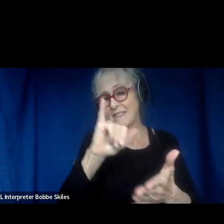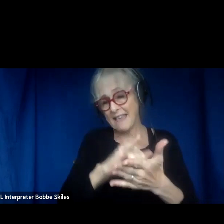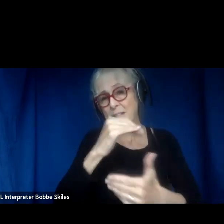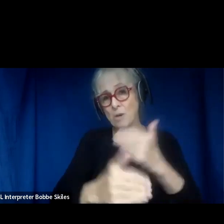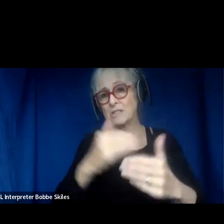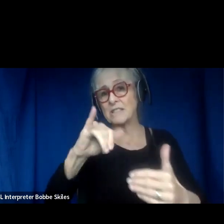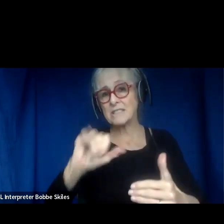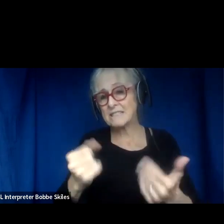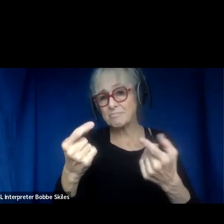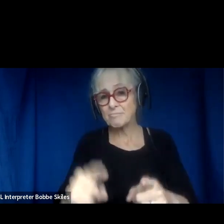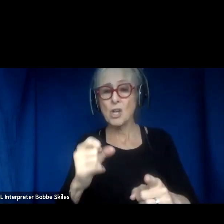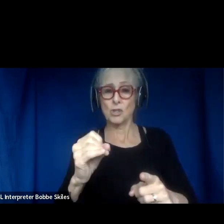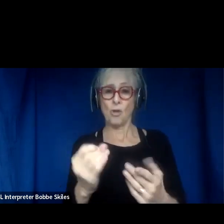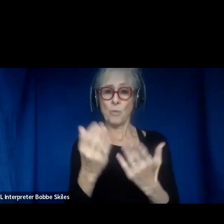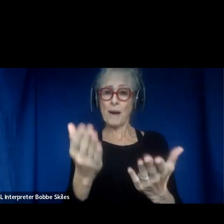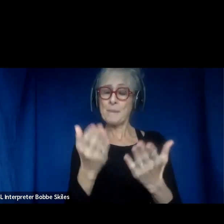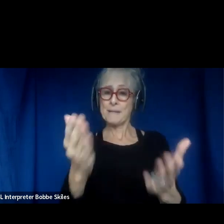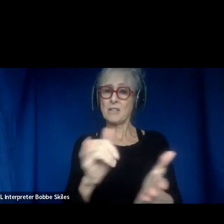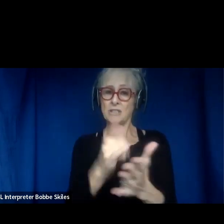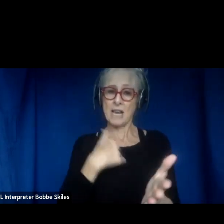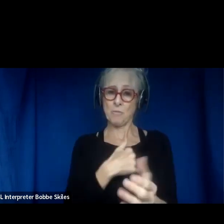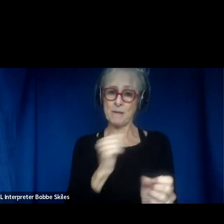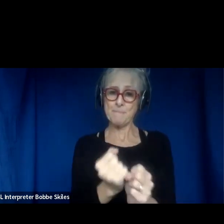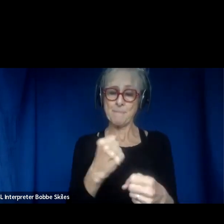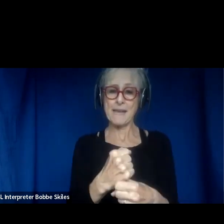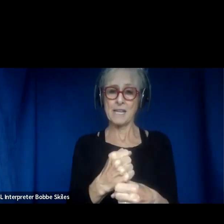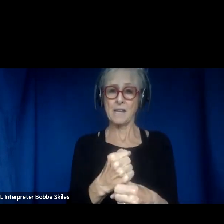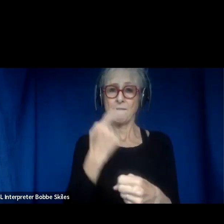the recommendations that we've made for the